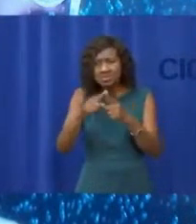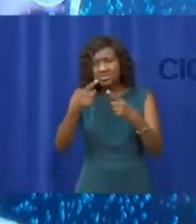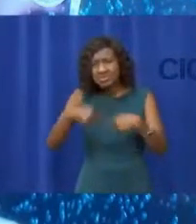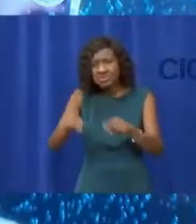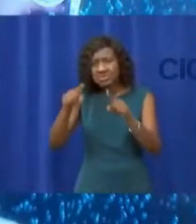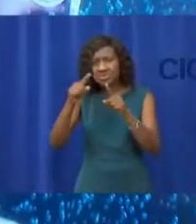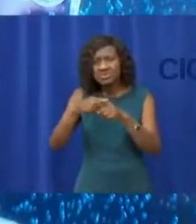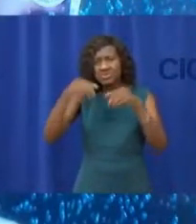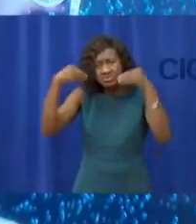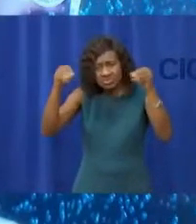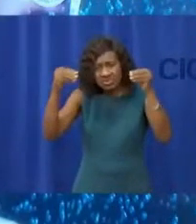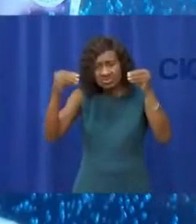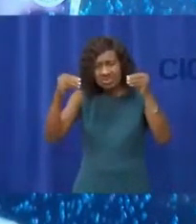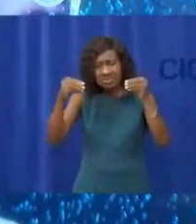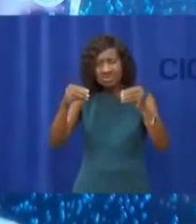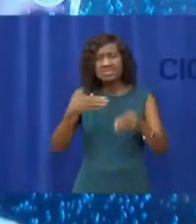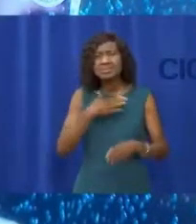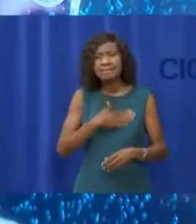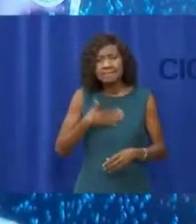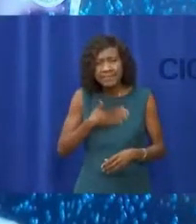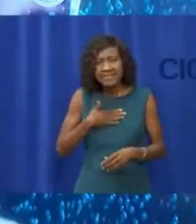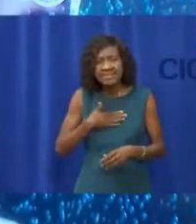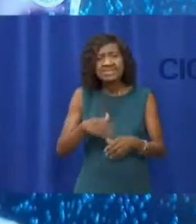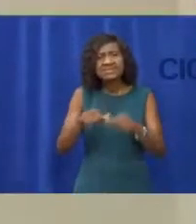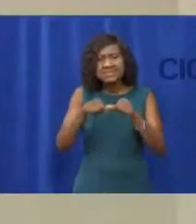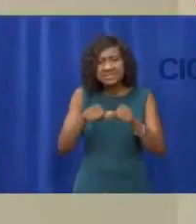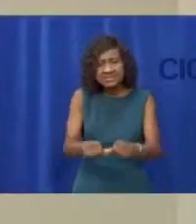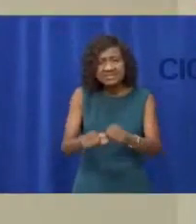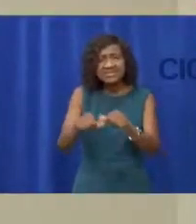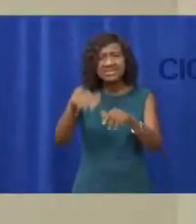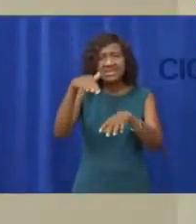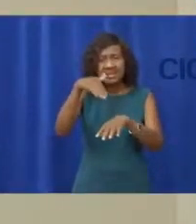at home. Thank you, Dr.